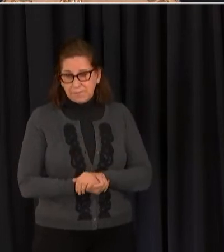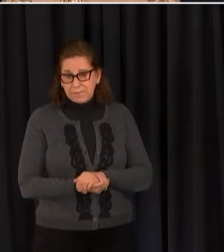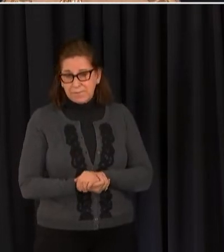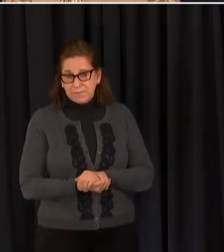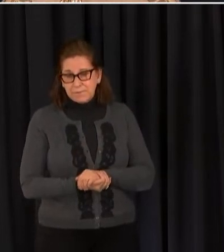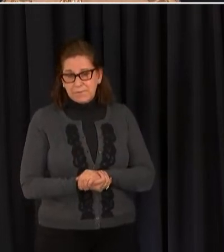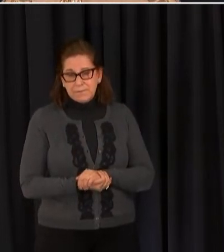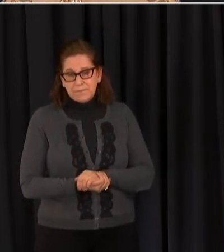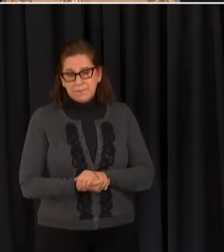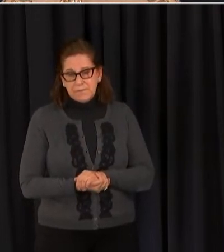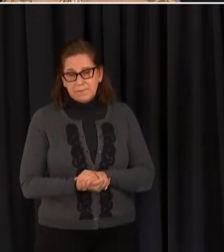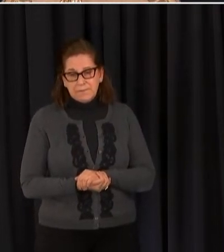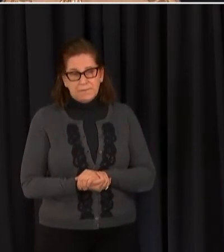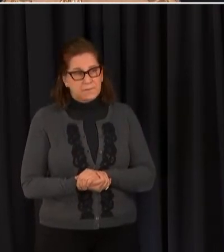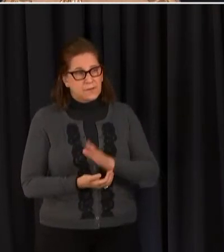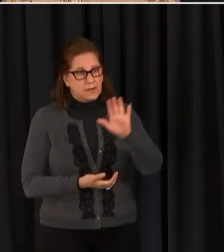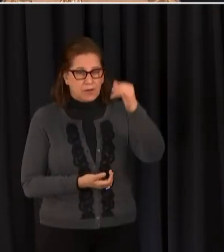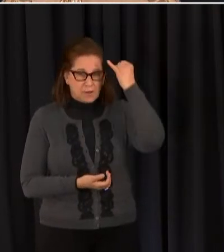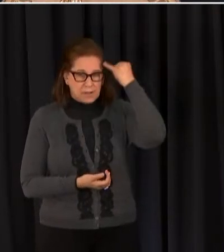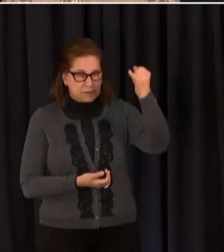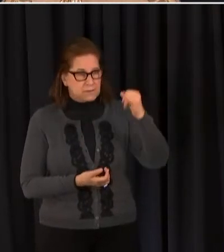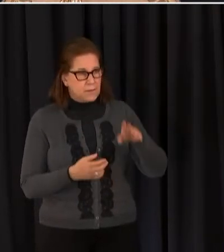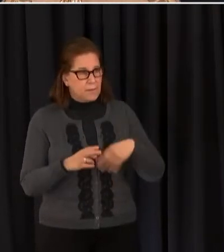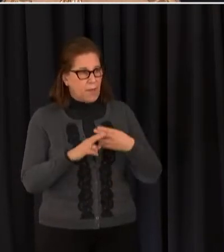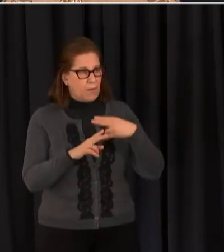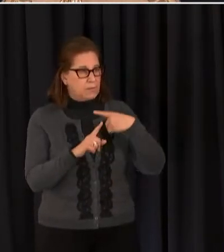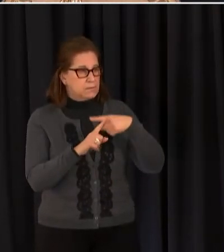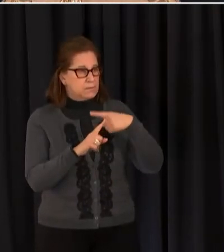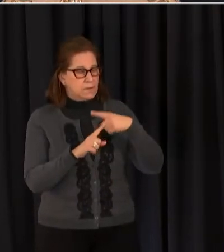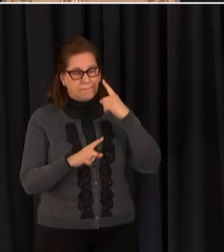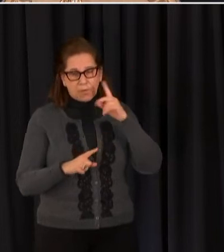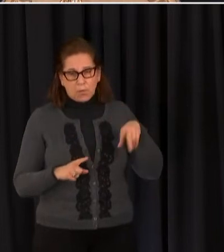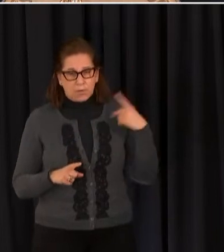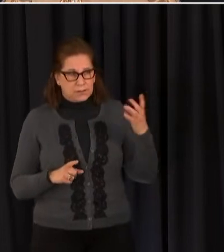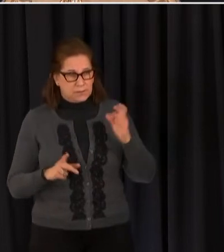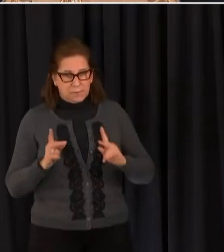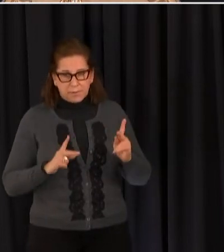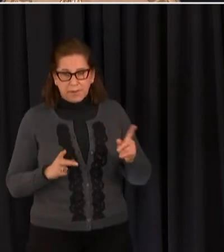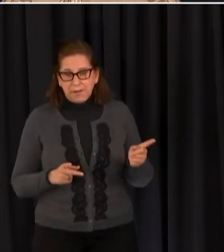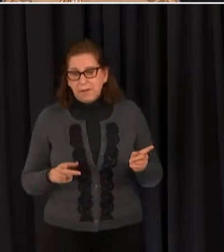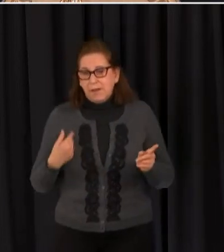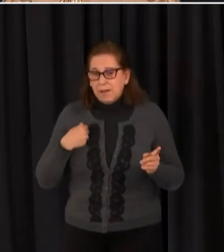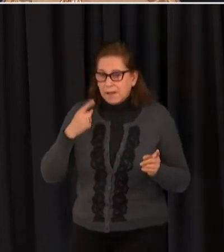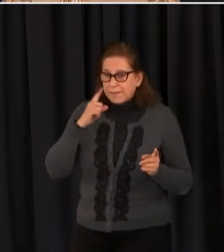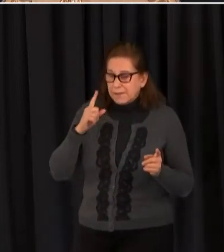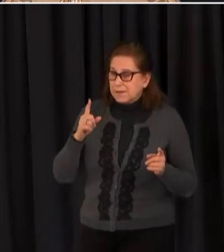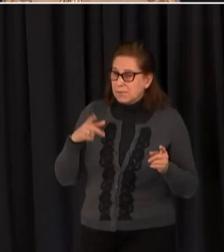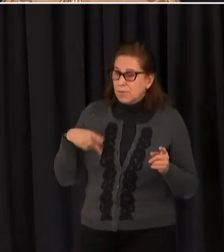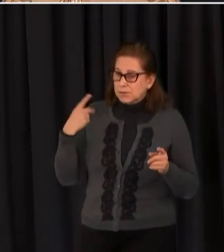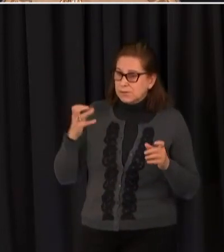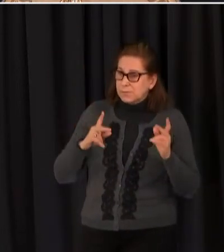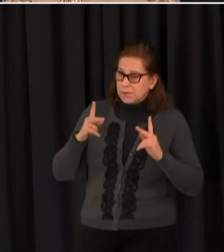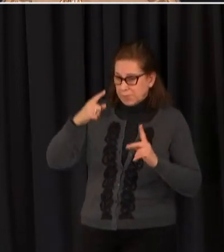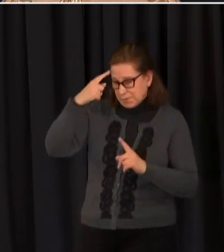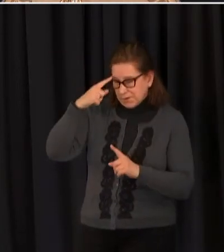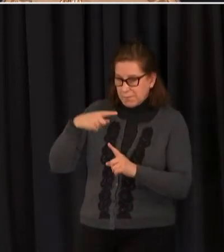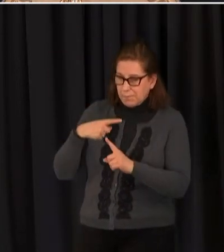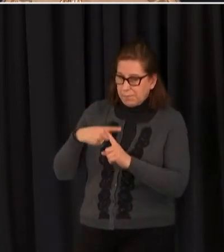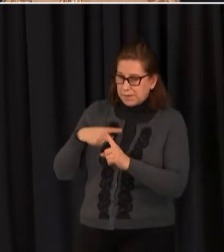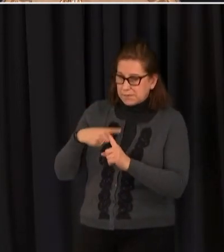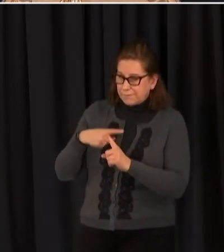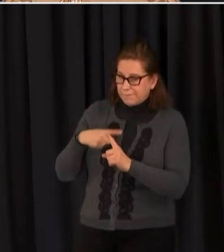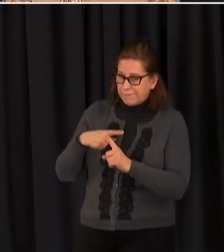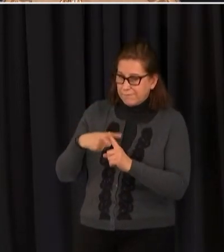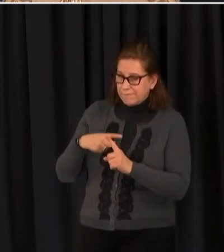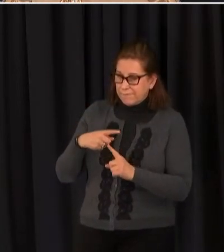I think that more people are getting vaccinated, and I don't know what the case counts are going to do, Julie. Which is